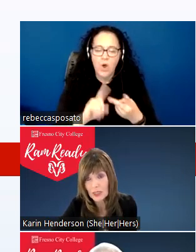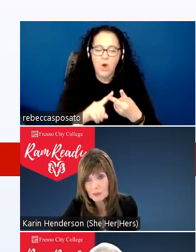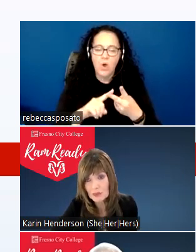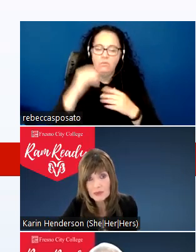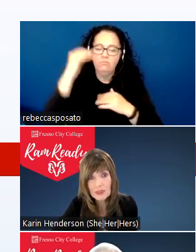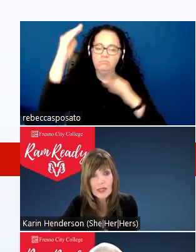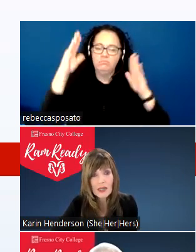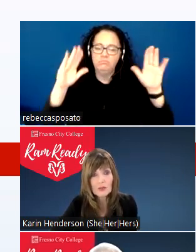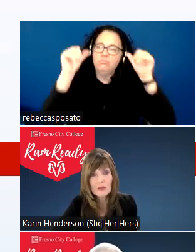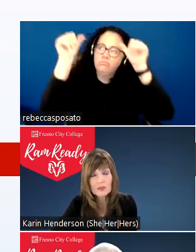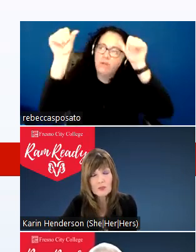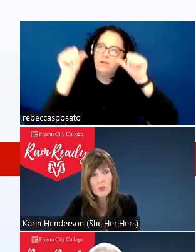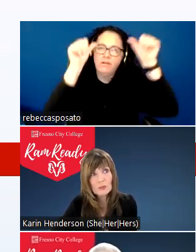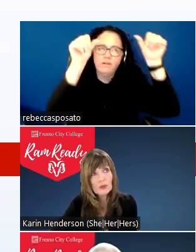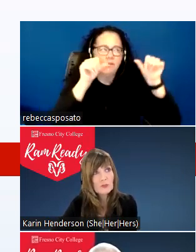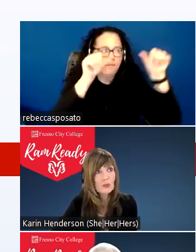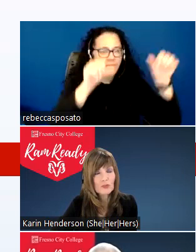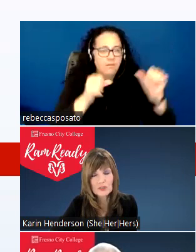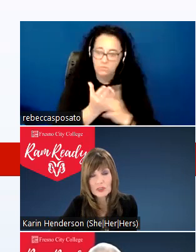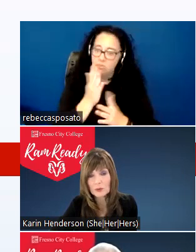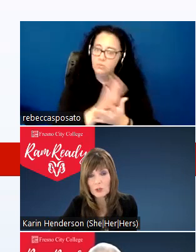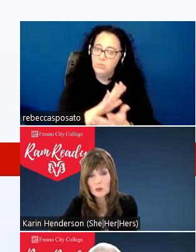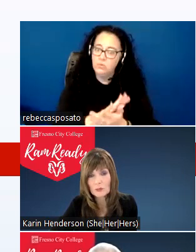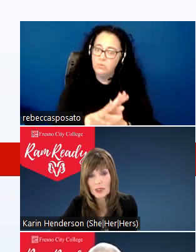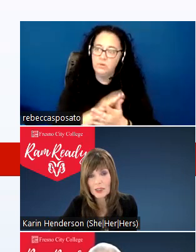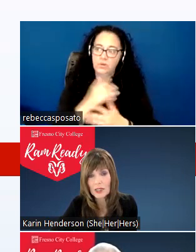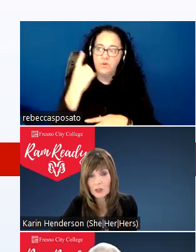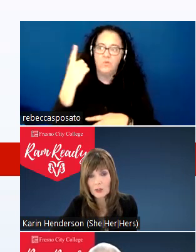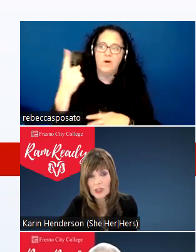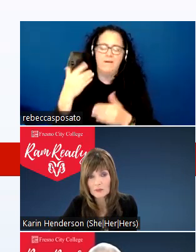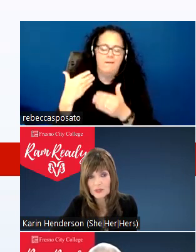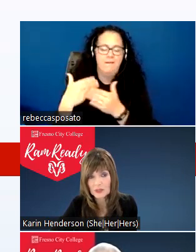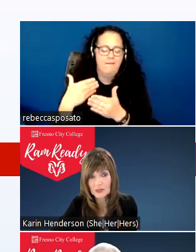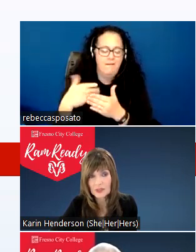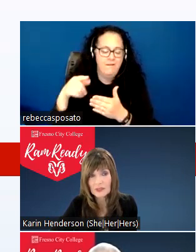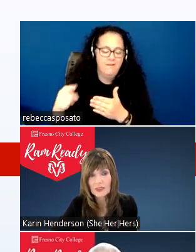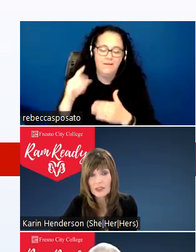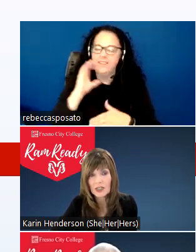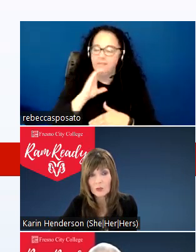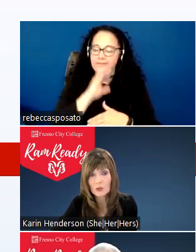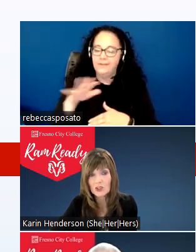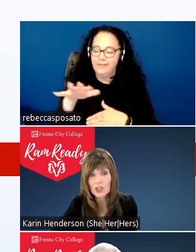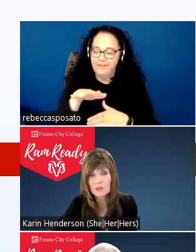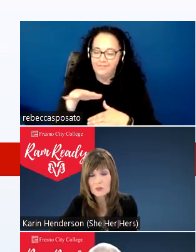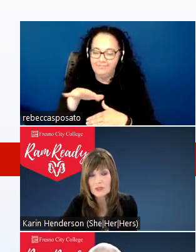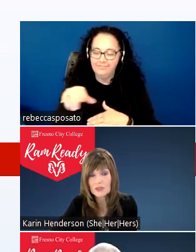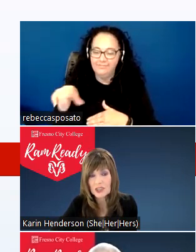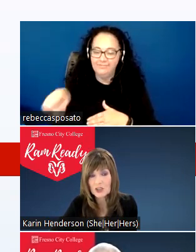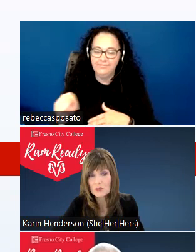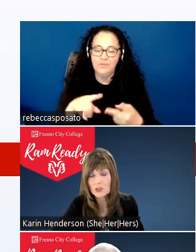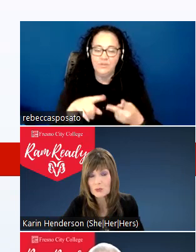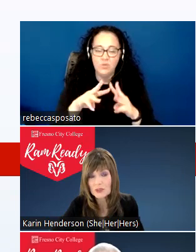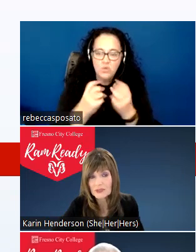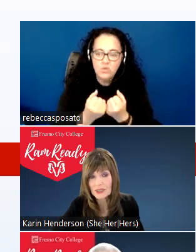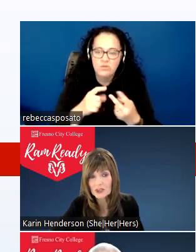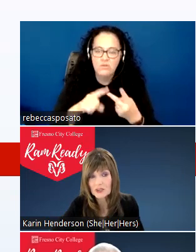the campus. There's one bulletin board, for example, over by our cafeteria. Workshops and